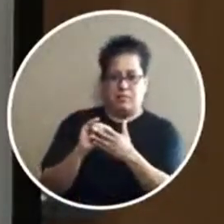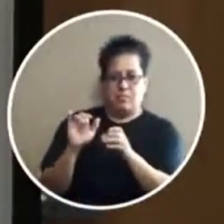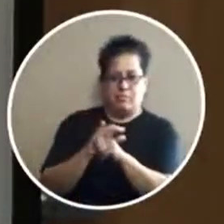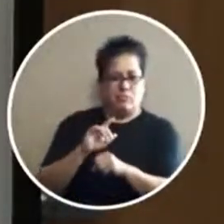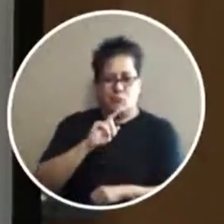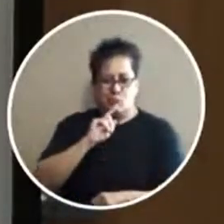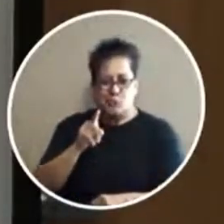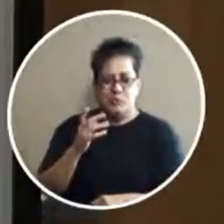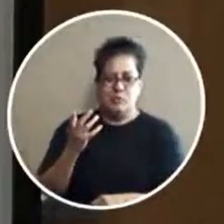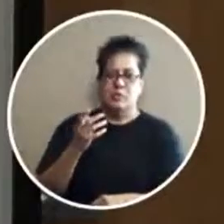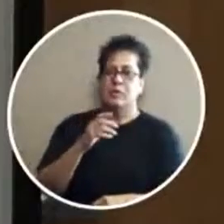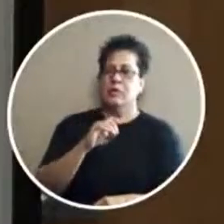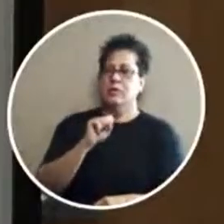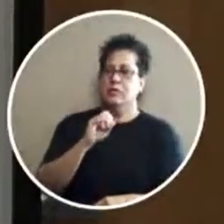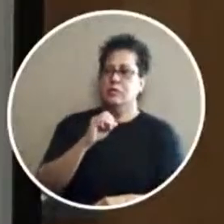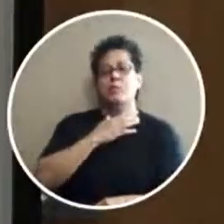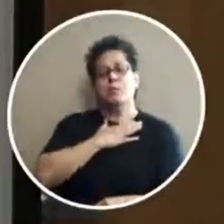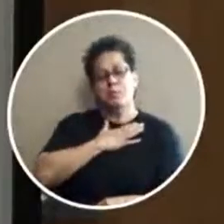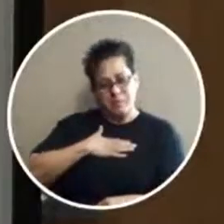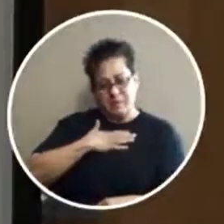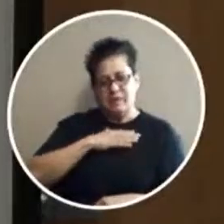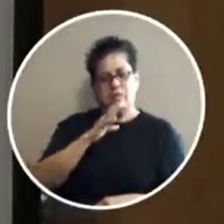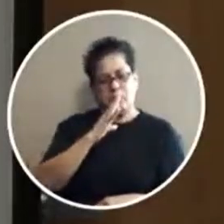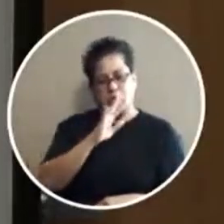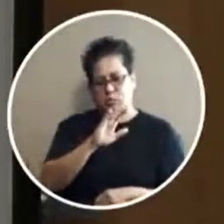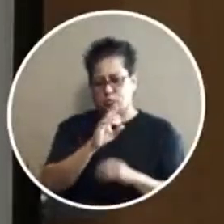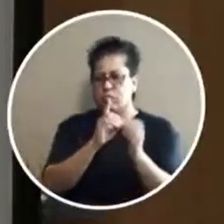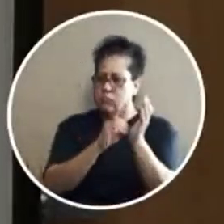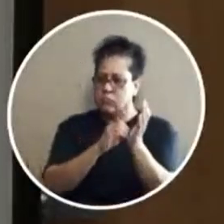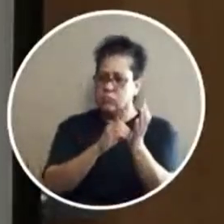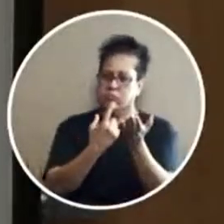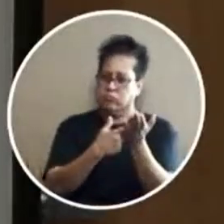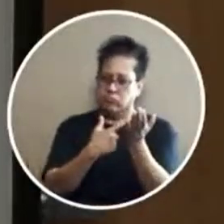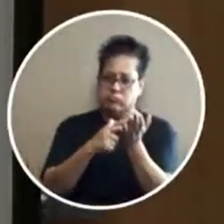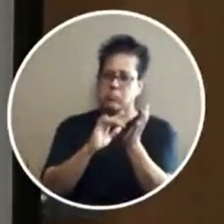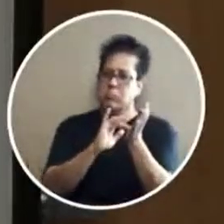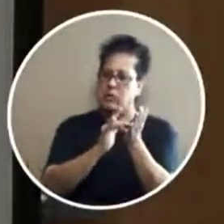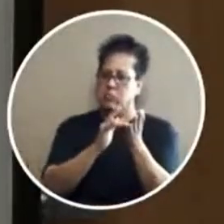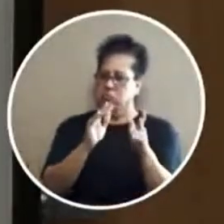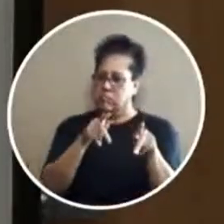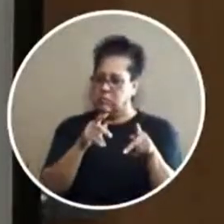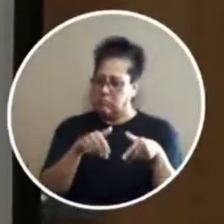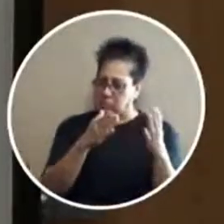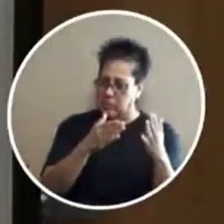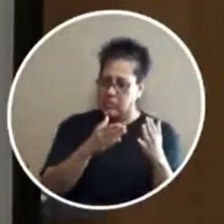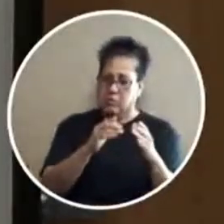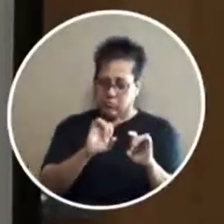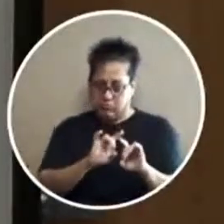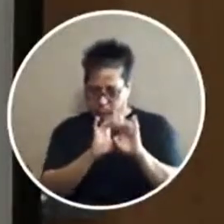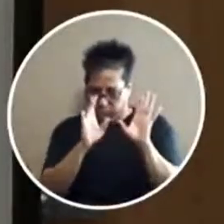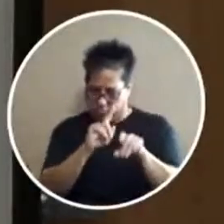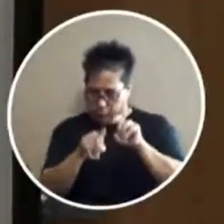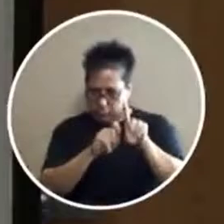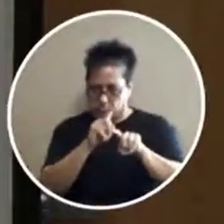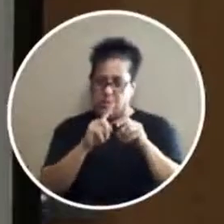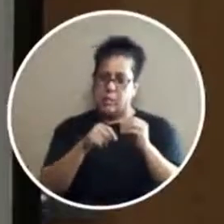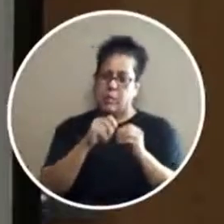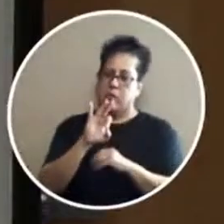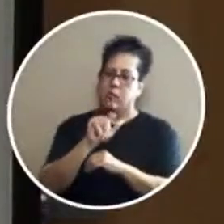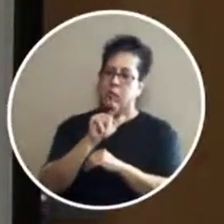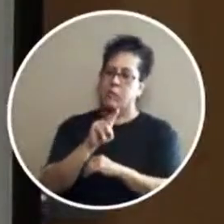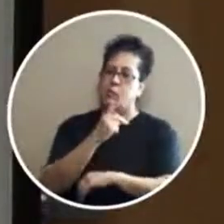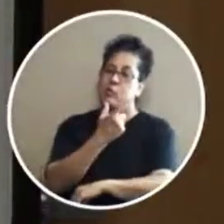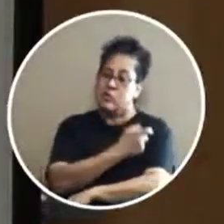true. So please talk to your medical provider so you can clarify all the doubts about the flu shot.